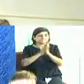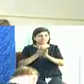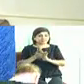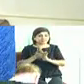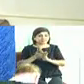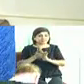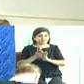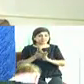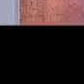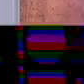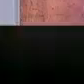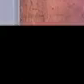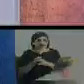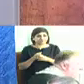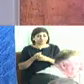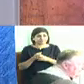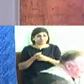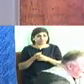to someone new.